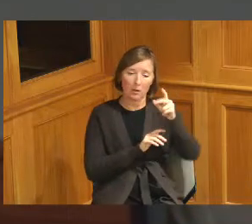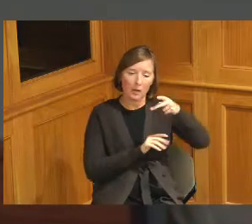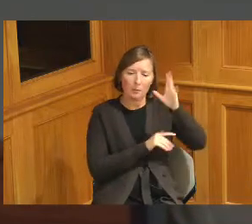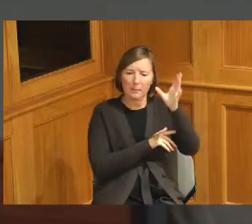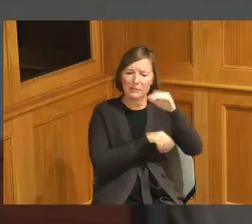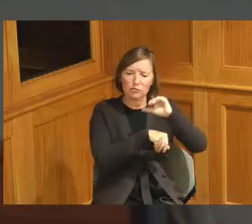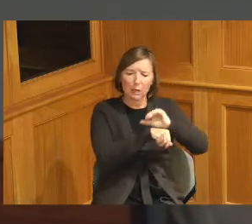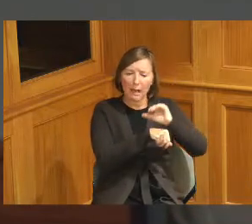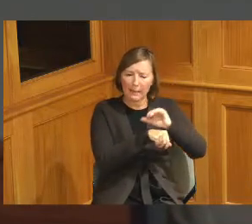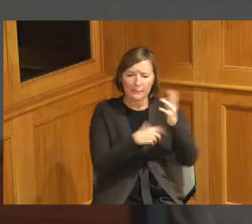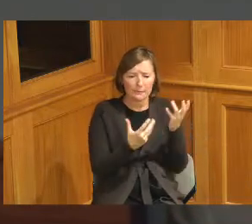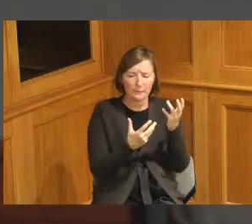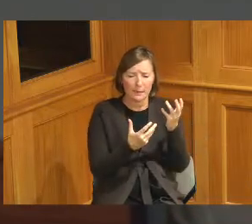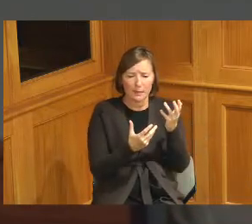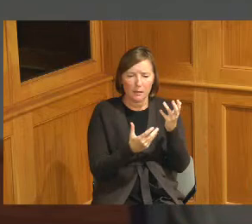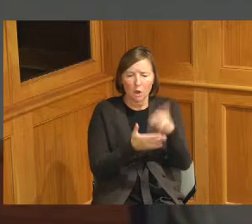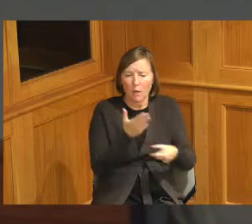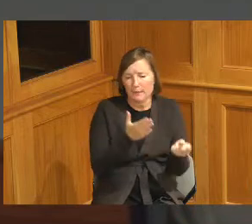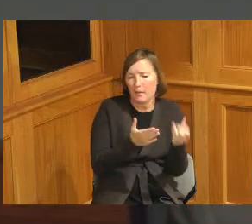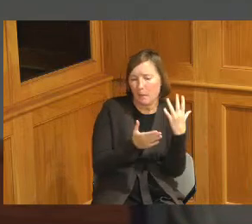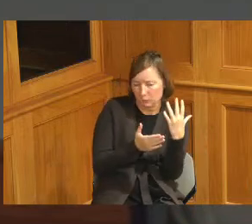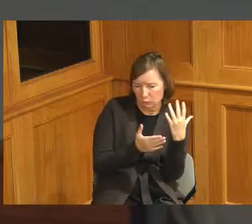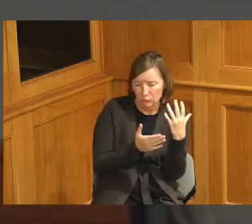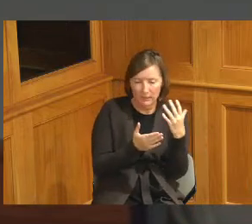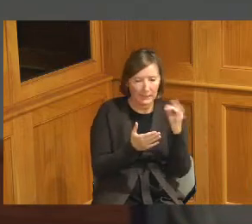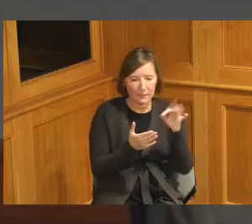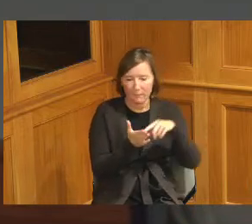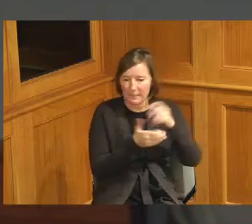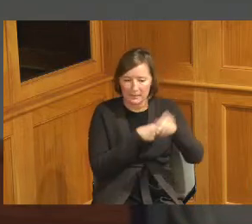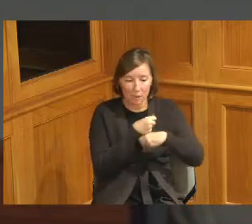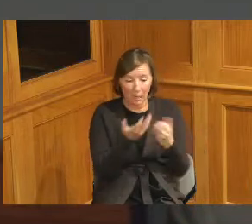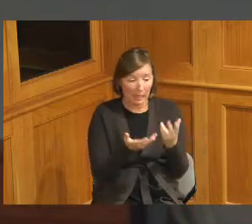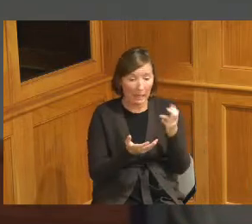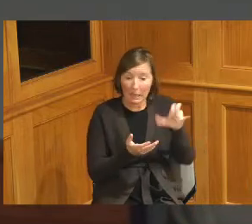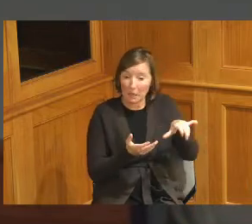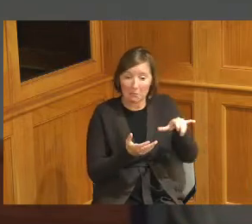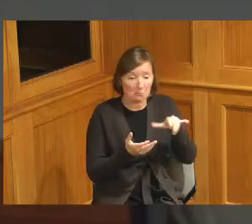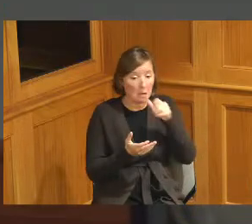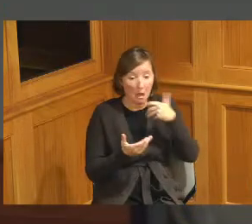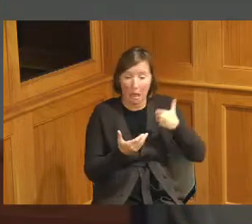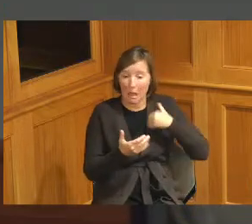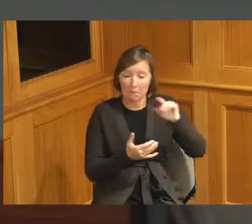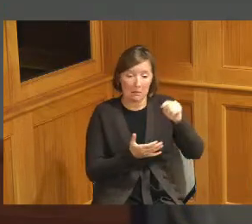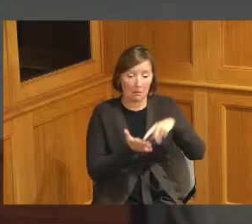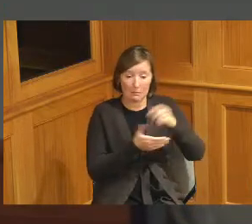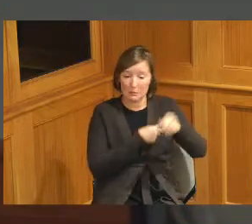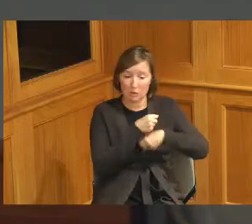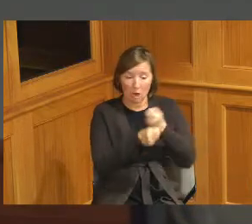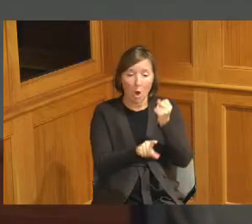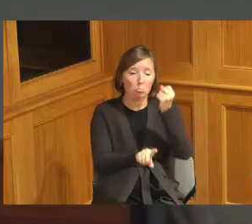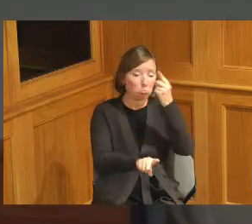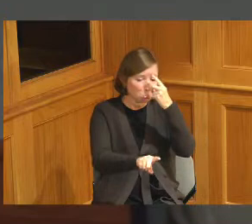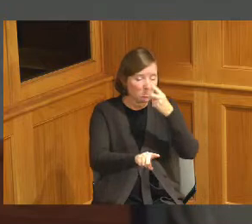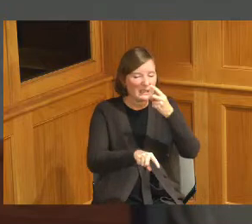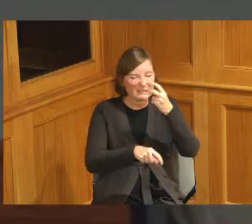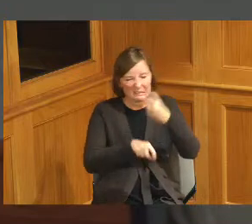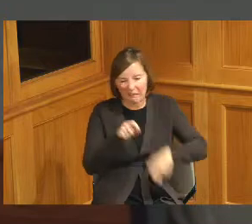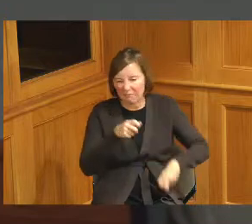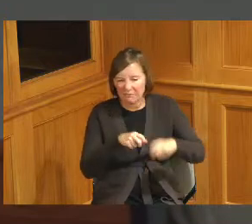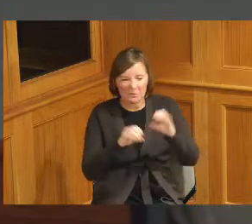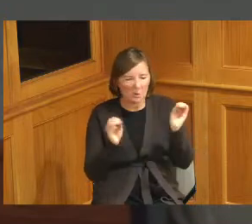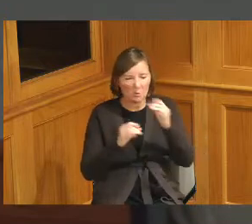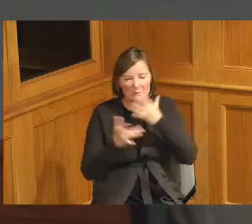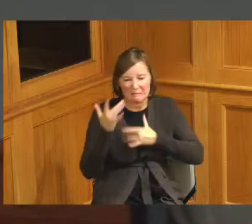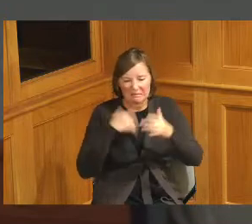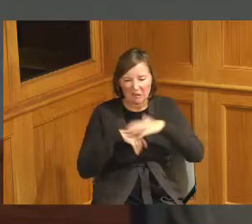this year, some feedback from board offices to say, hey, if we didn't do it this year, we understand there was a staffing issue. Next year, I'd like to